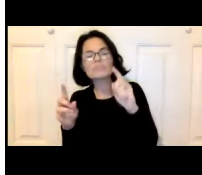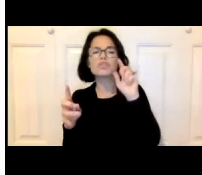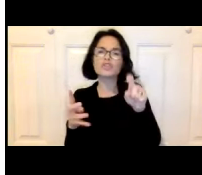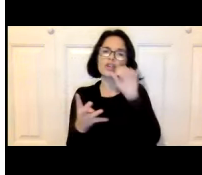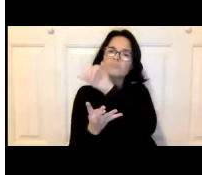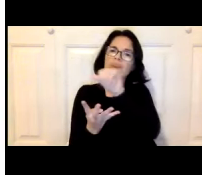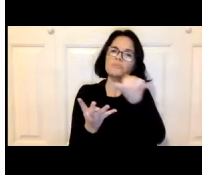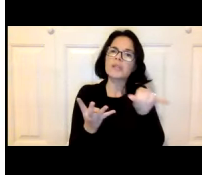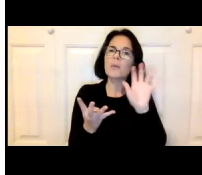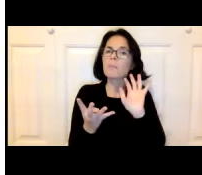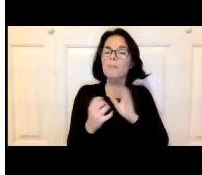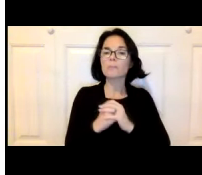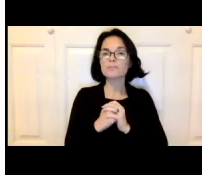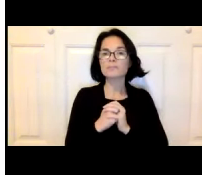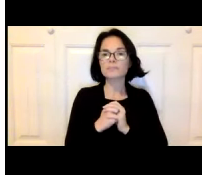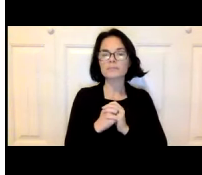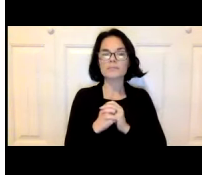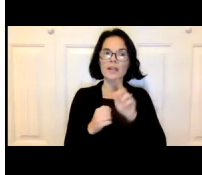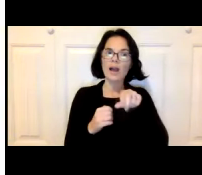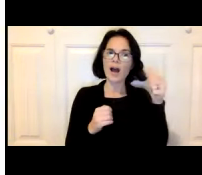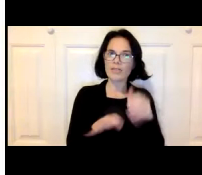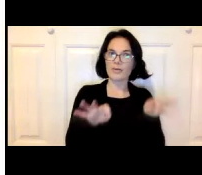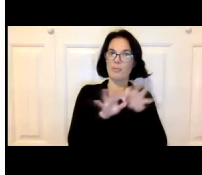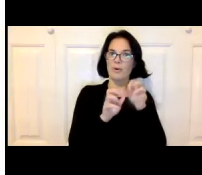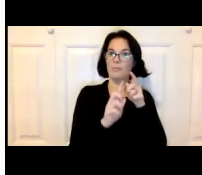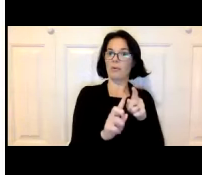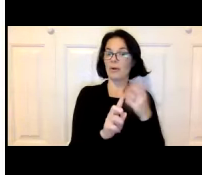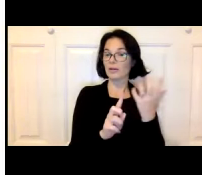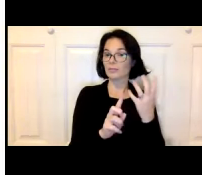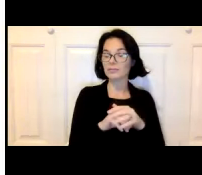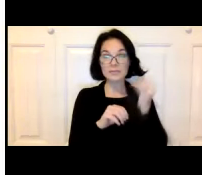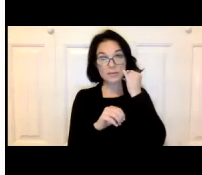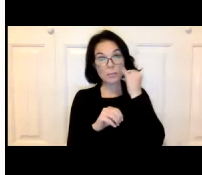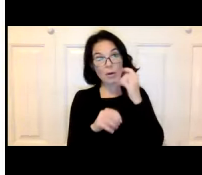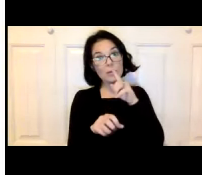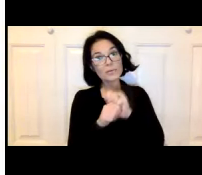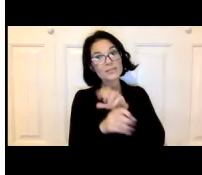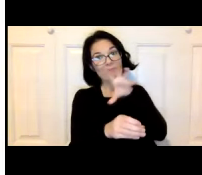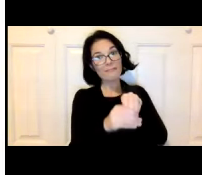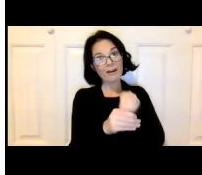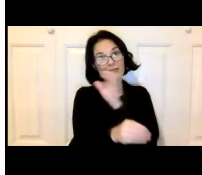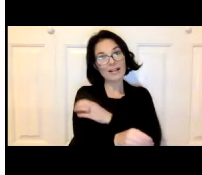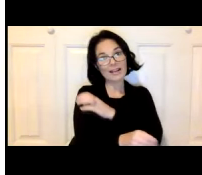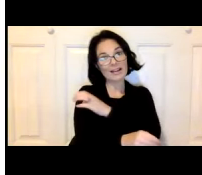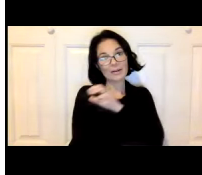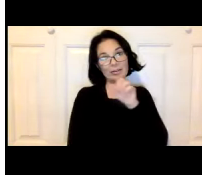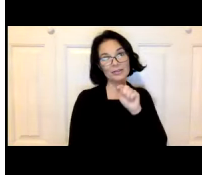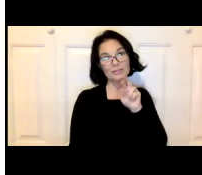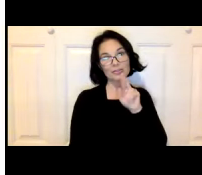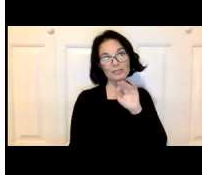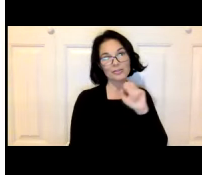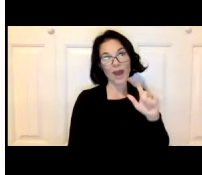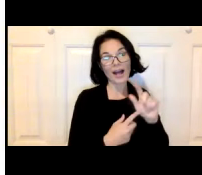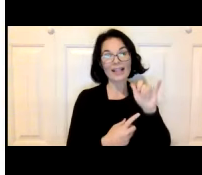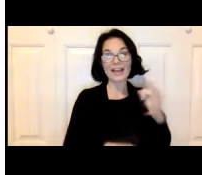So another point that I wanted to bring up was if you do participate in these clinical trials and you end up getting the